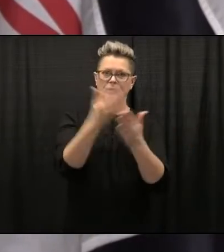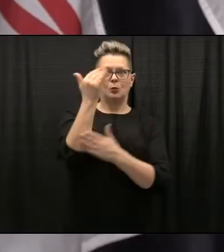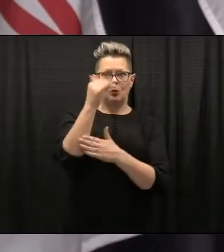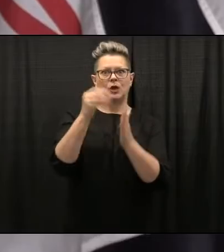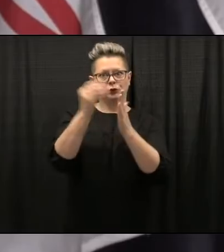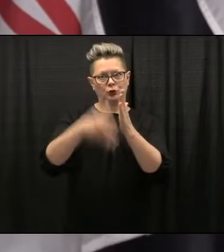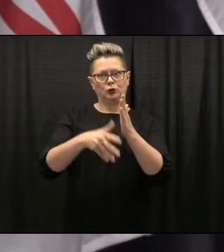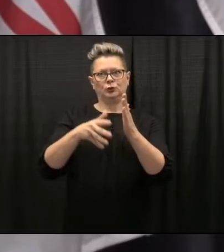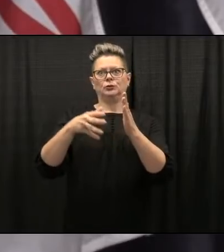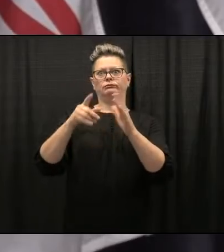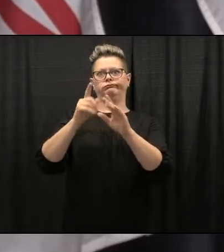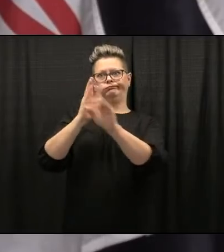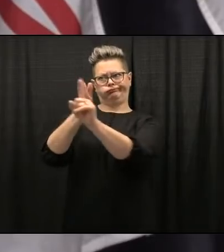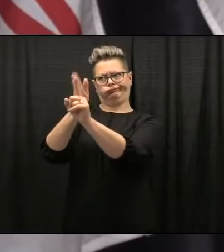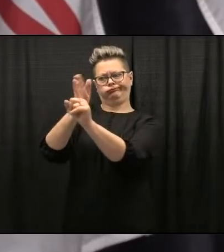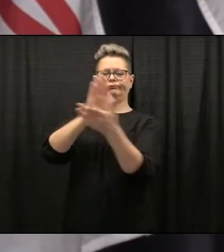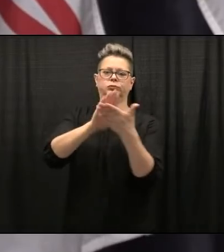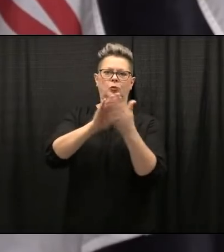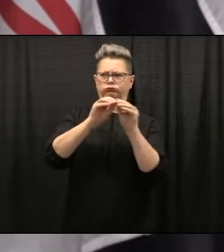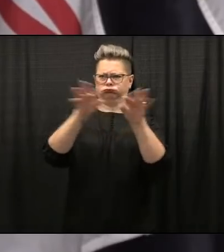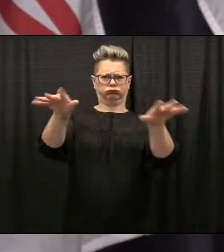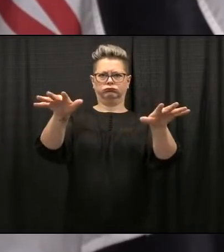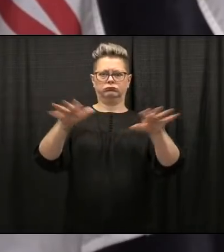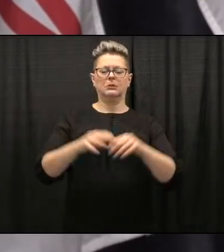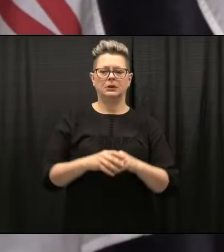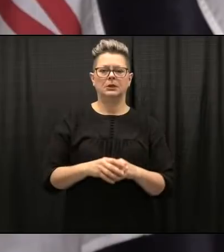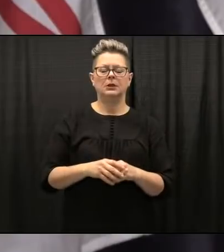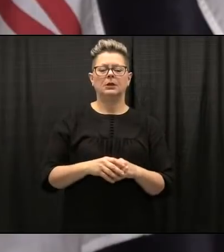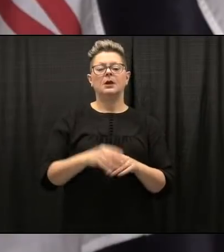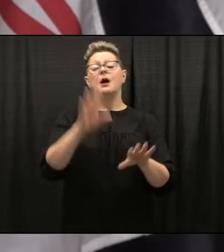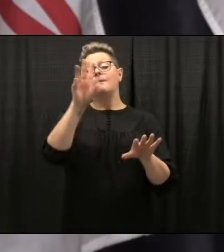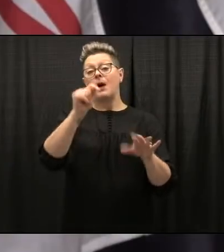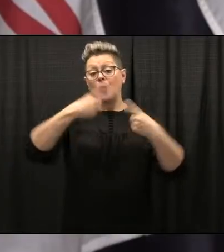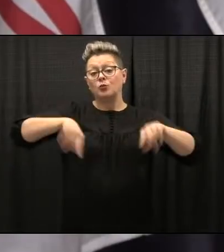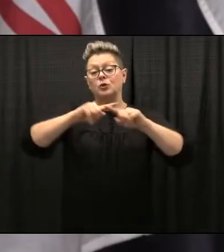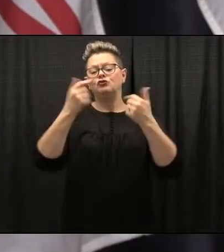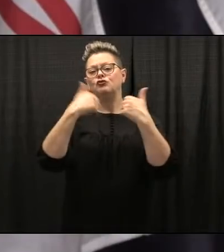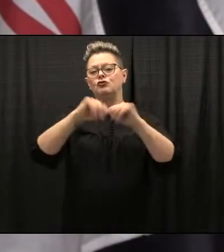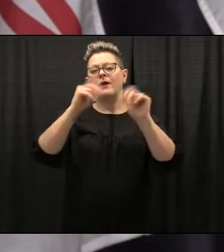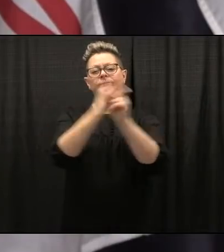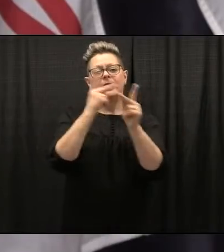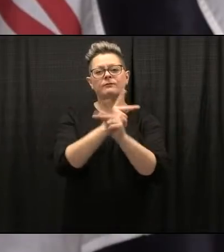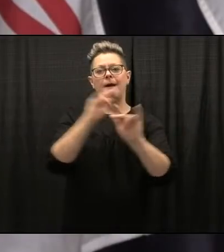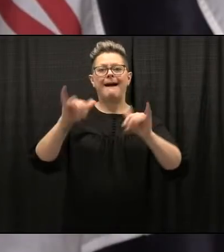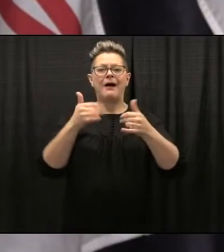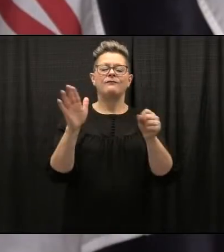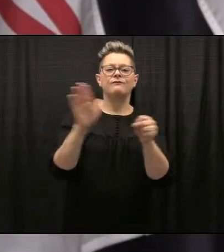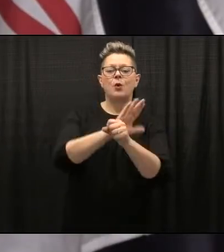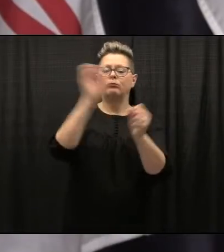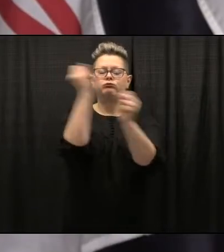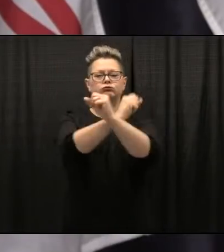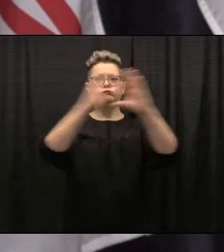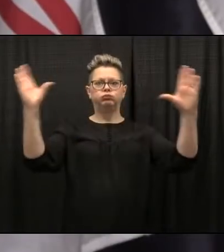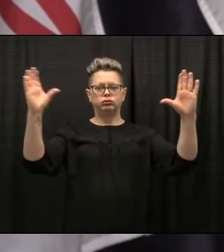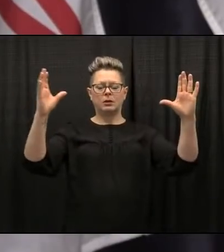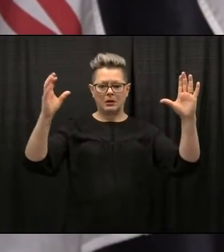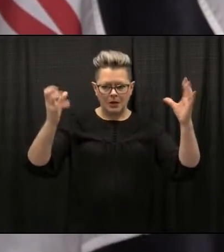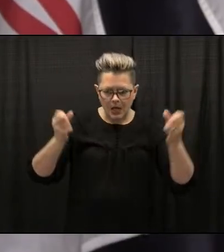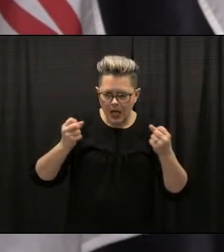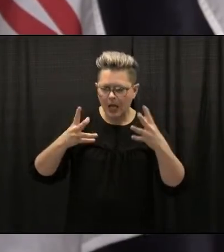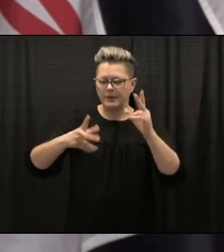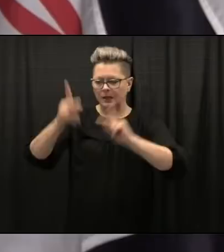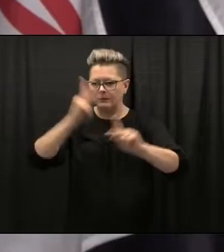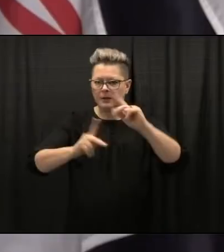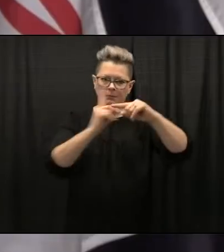we certainly are working on having that picture. So we are working on a way that people can report